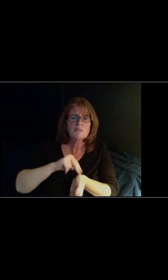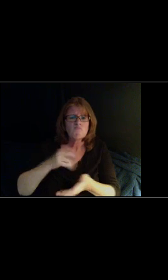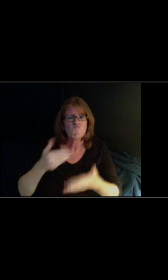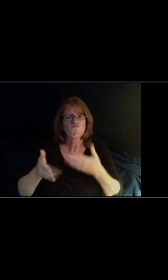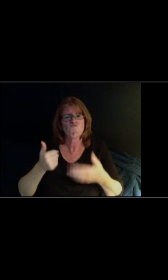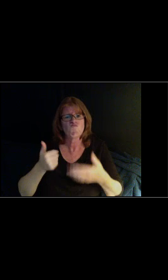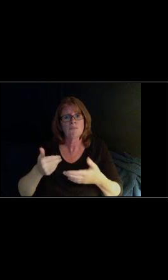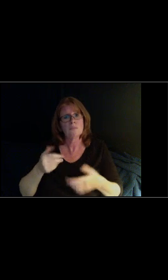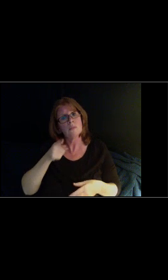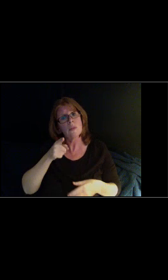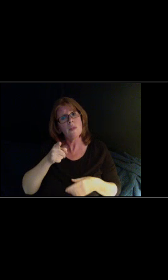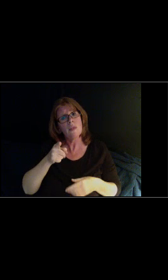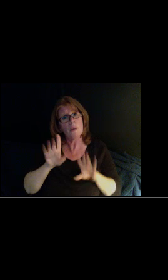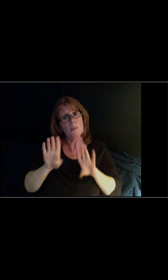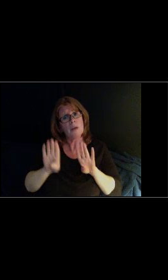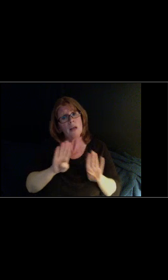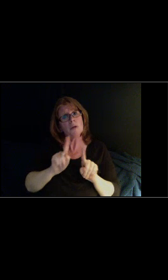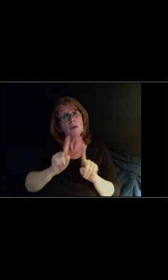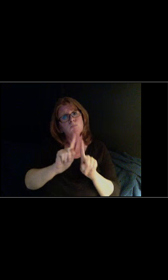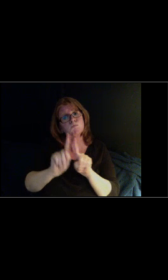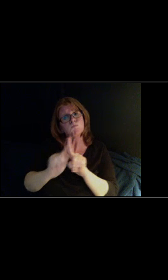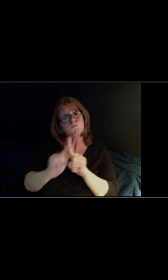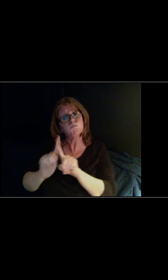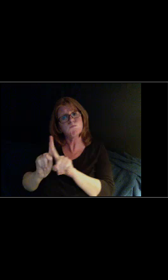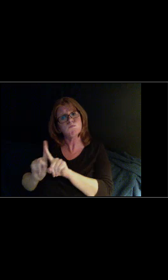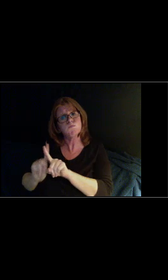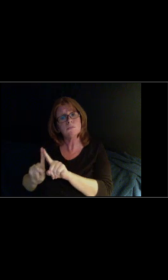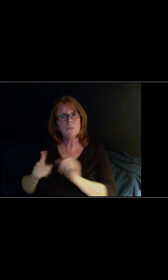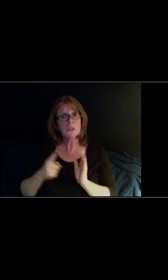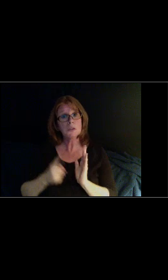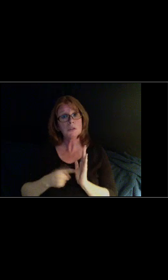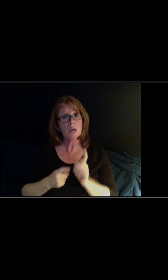If a physician or a nurse